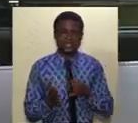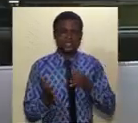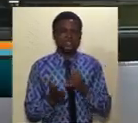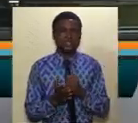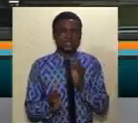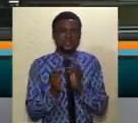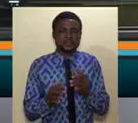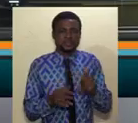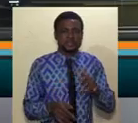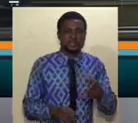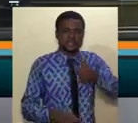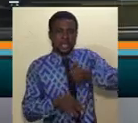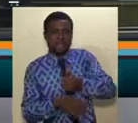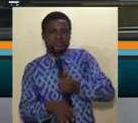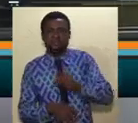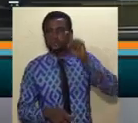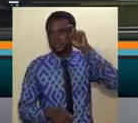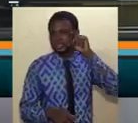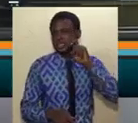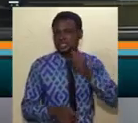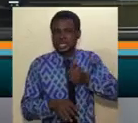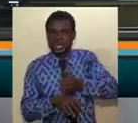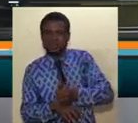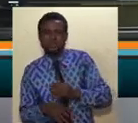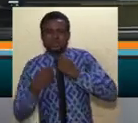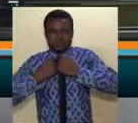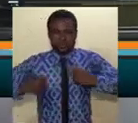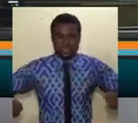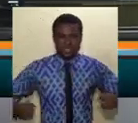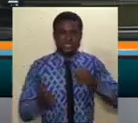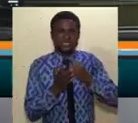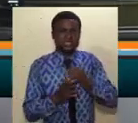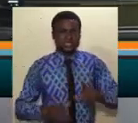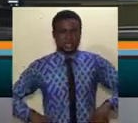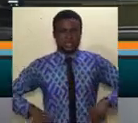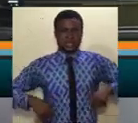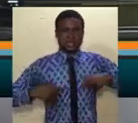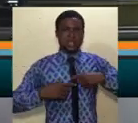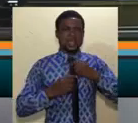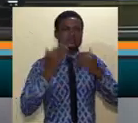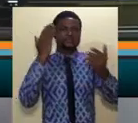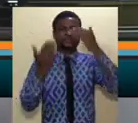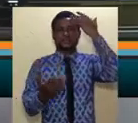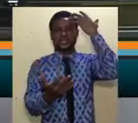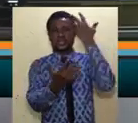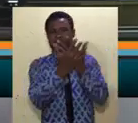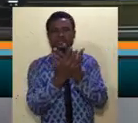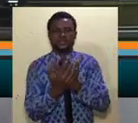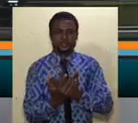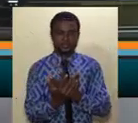life imprisonment. So nobody should say we're under one mental issues or whatever. I mean, it's not even